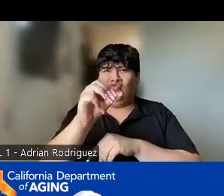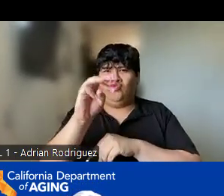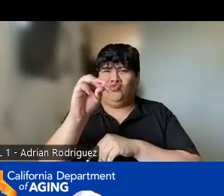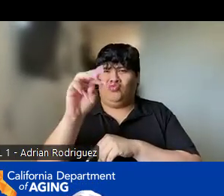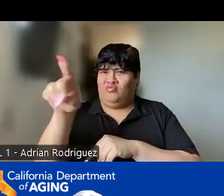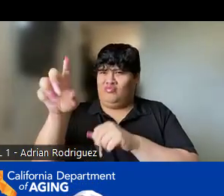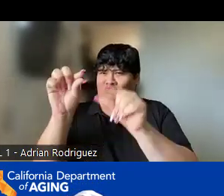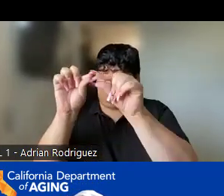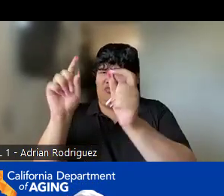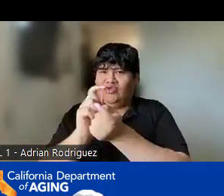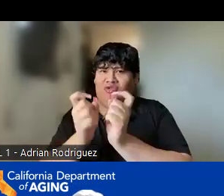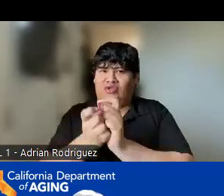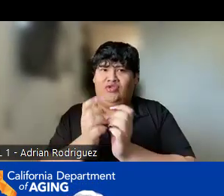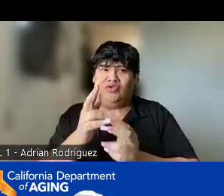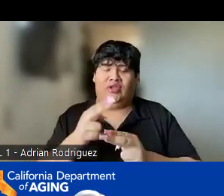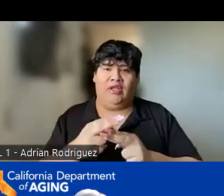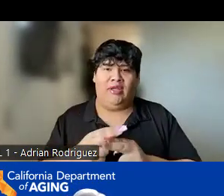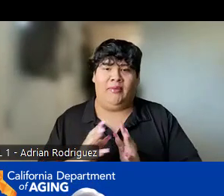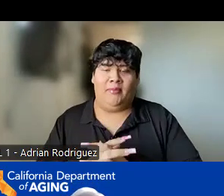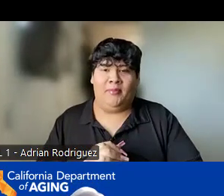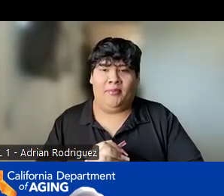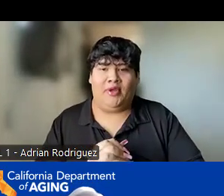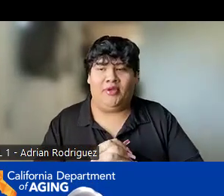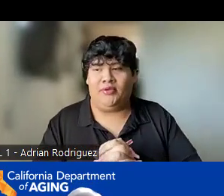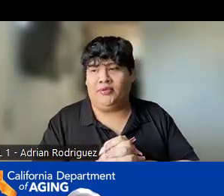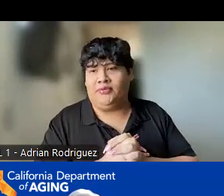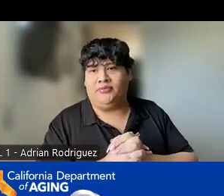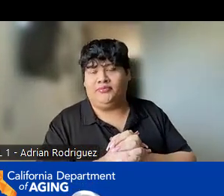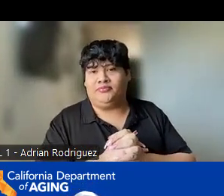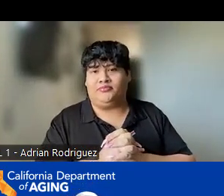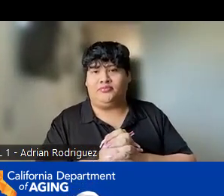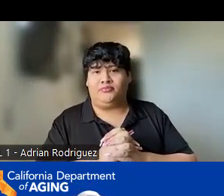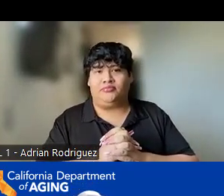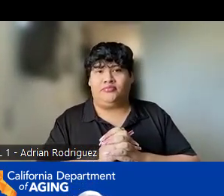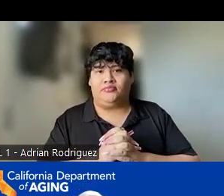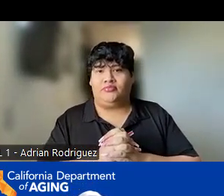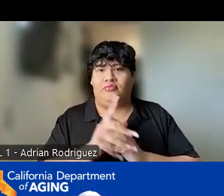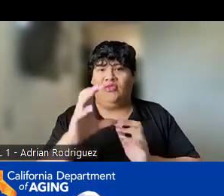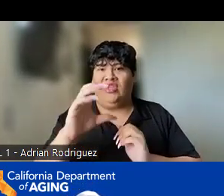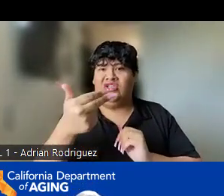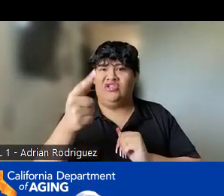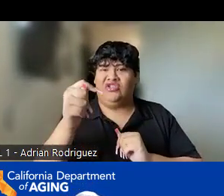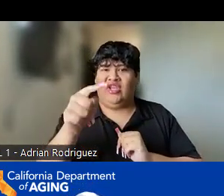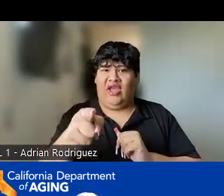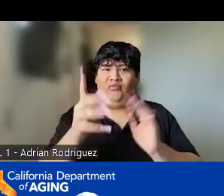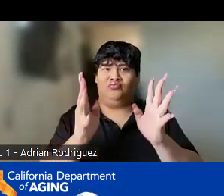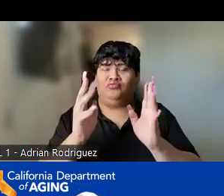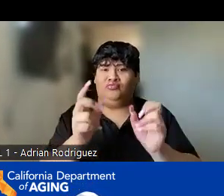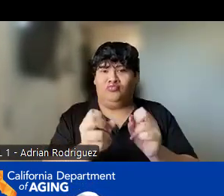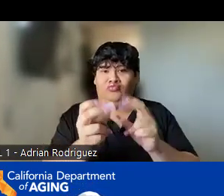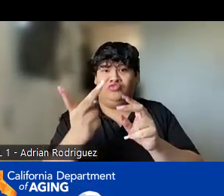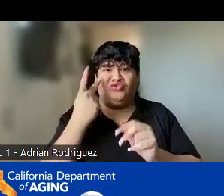happy to help. Next slide. Our operations. The chat function is enabled